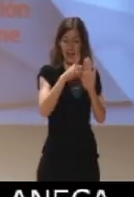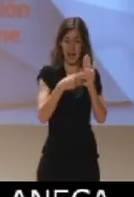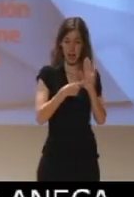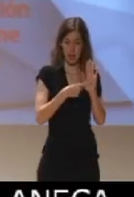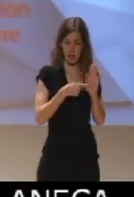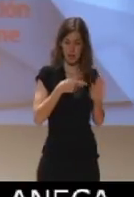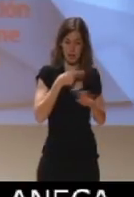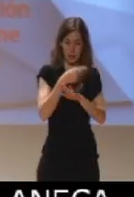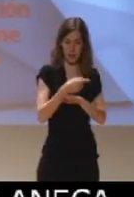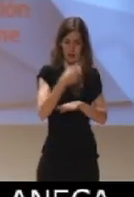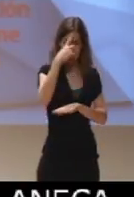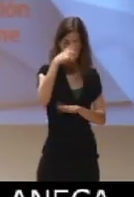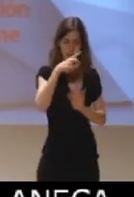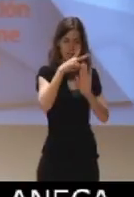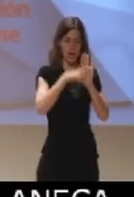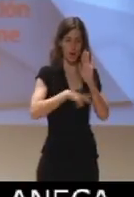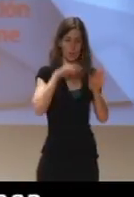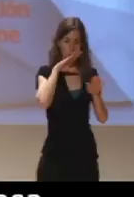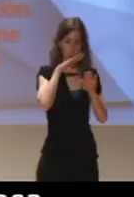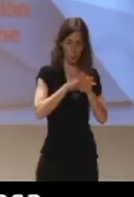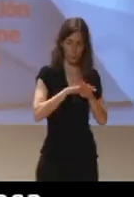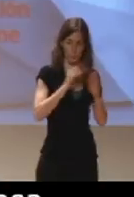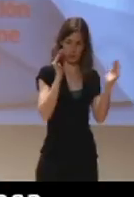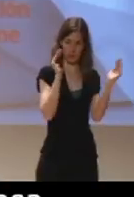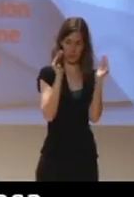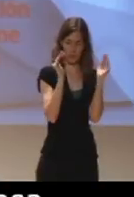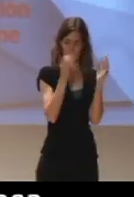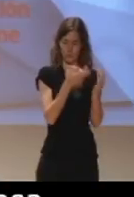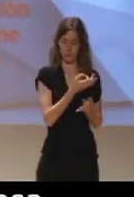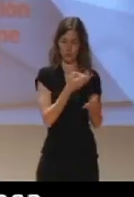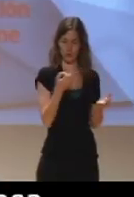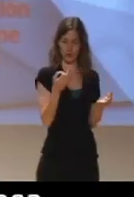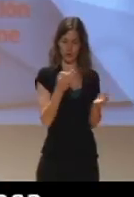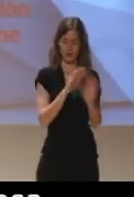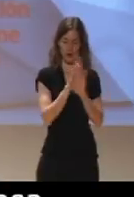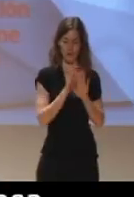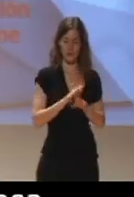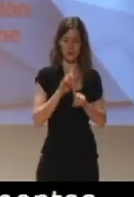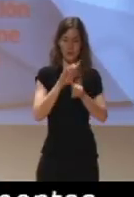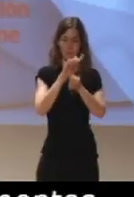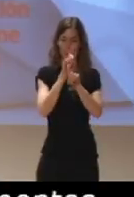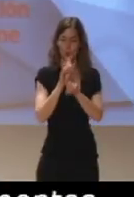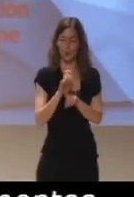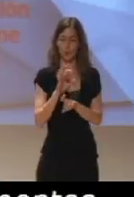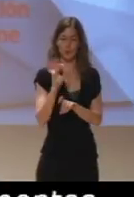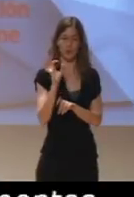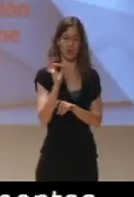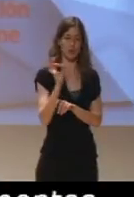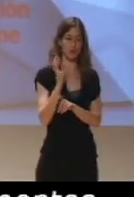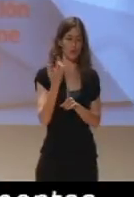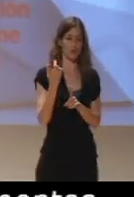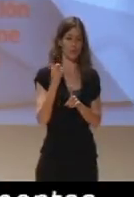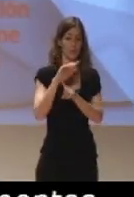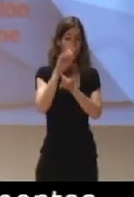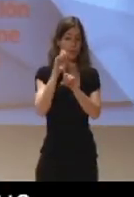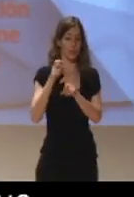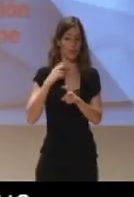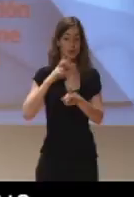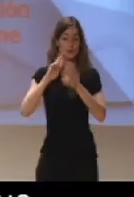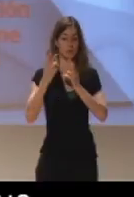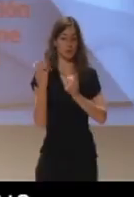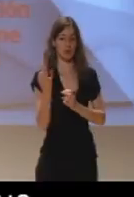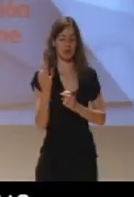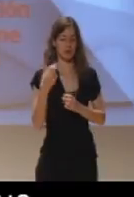a lot of legislation, and ANECA, which is the agency that has to make sure that this regulation is complied by. The